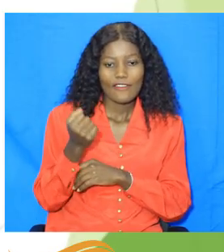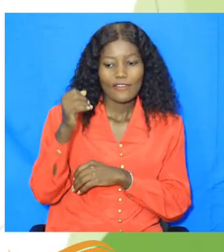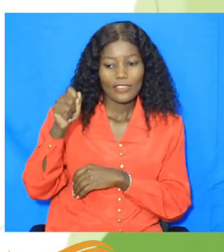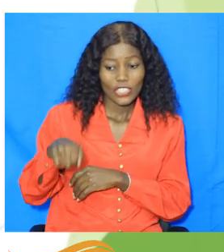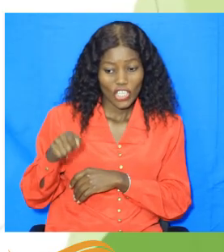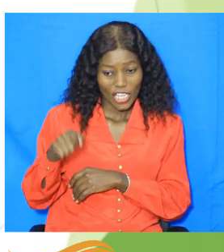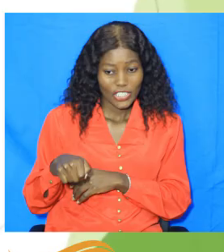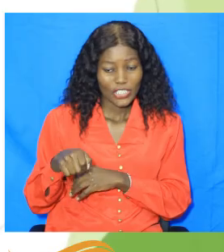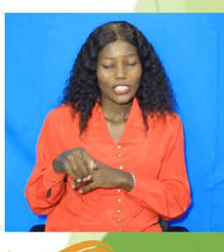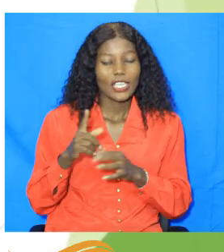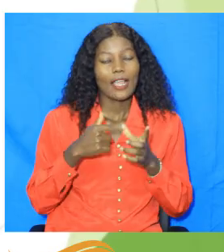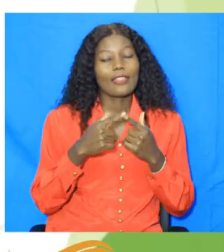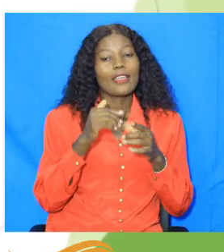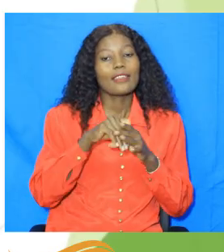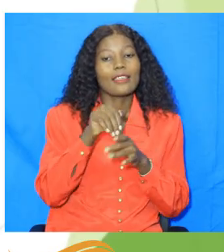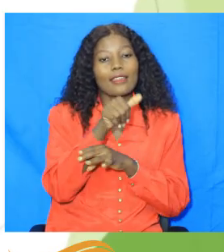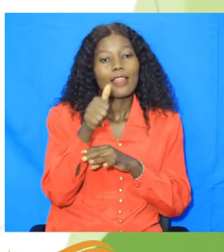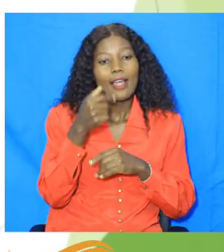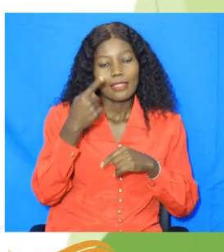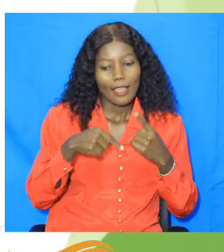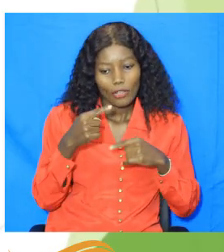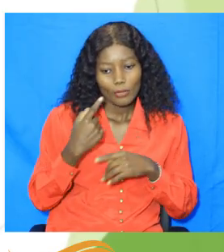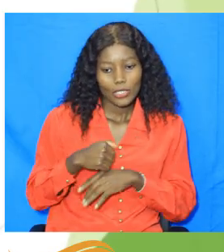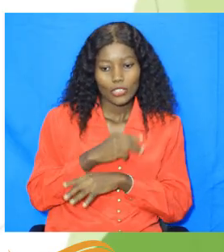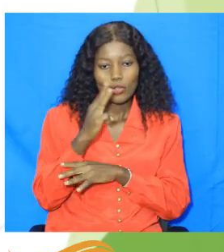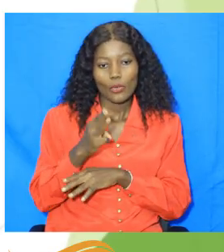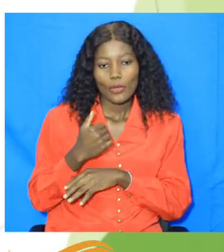5 judges, and in other competitions we will have